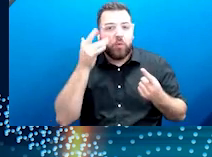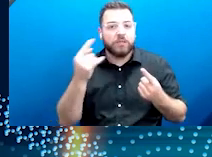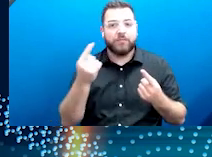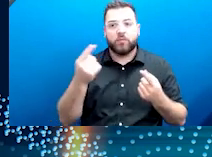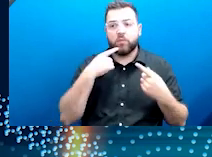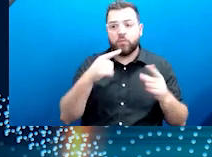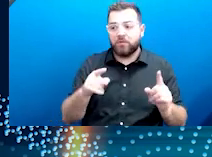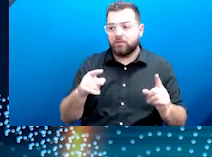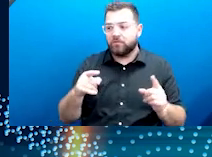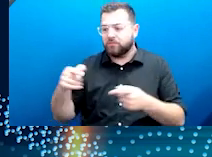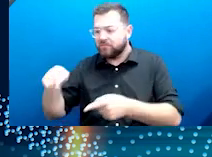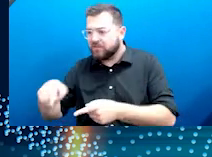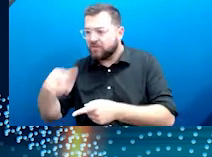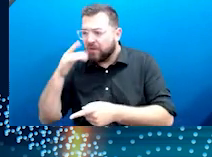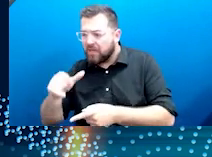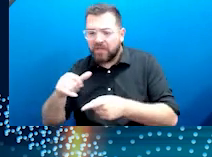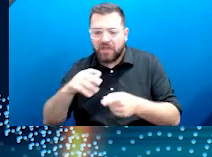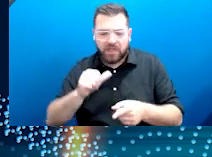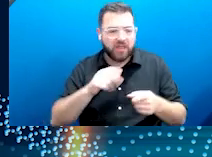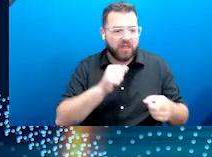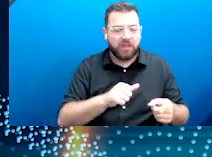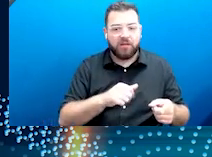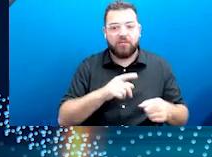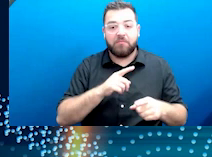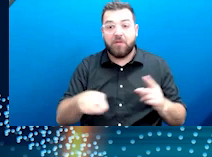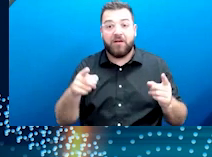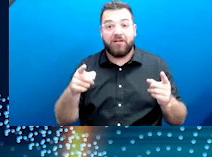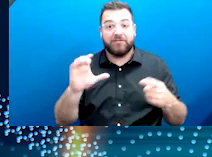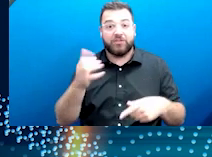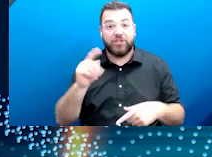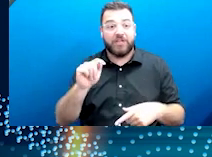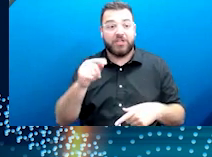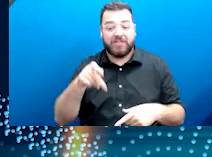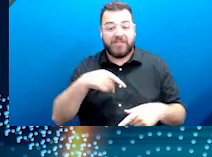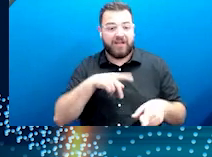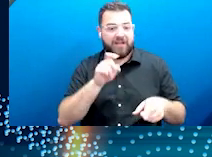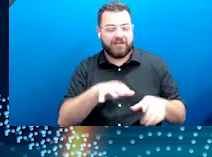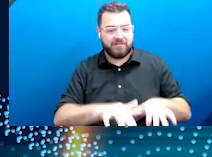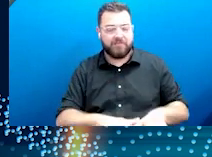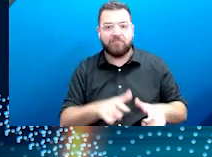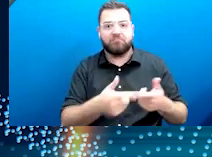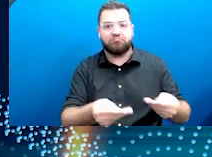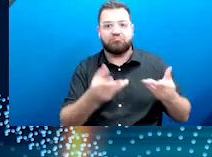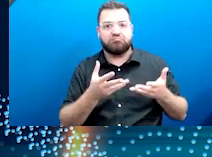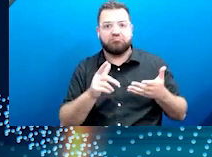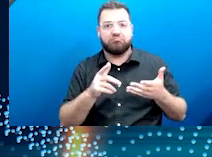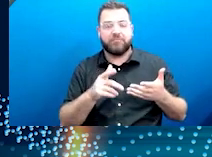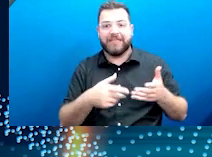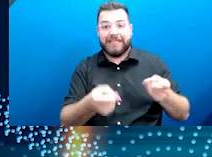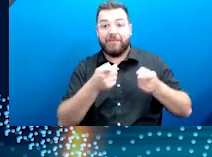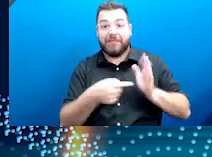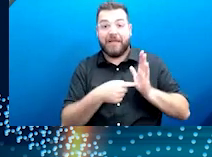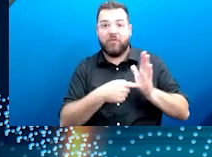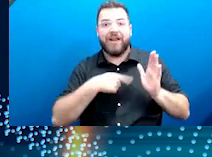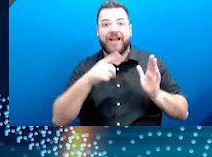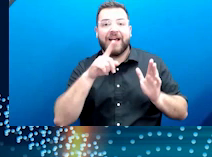why is this not this way? Well, I don't understand why. Reiterate this, that. And it told me really easily, and it gave me an example. It gave me an example, and I asked why? And it told